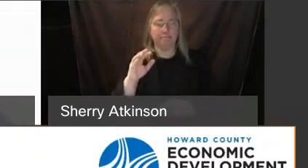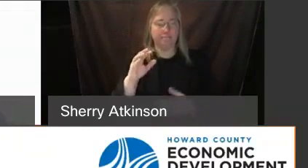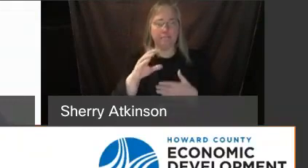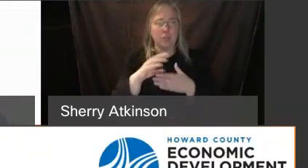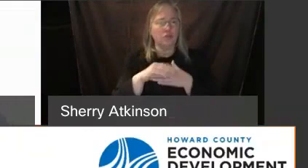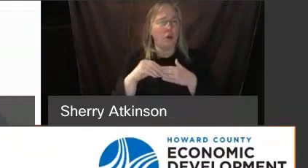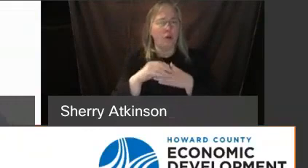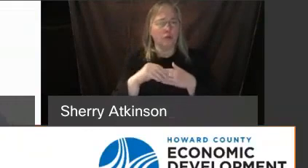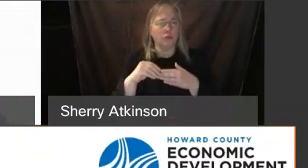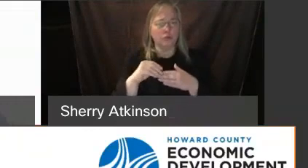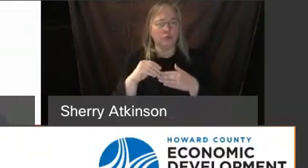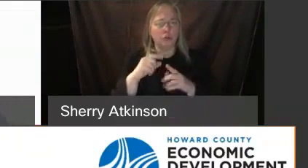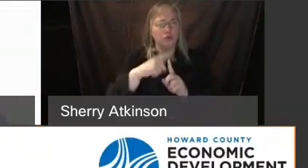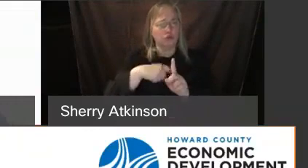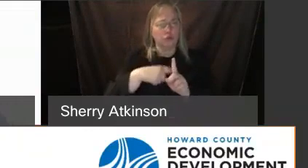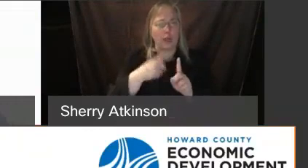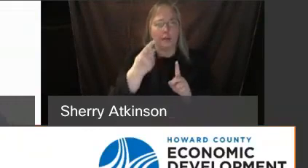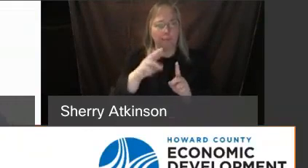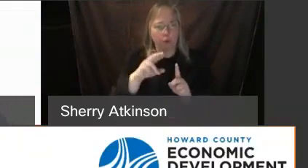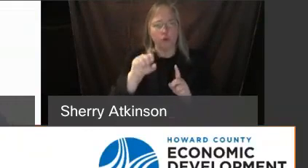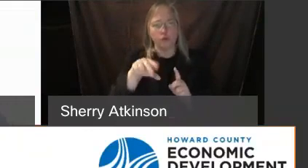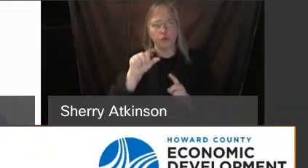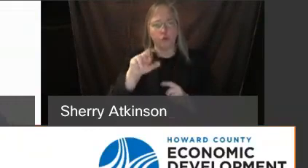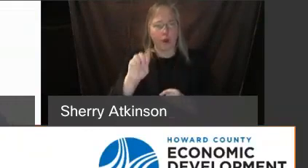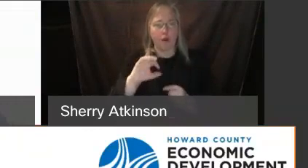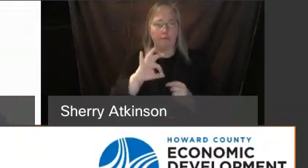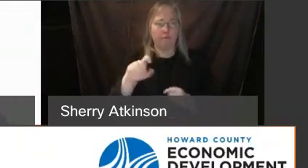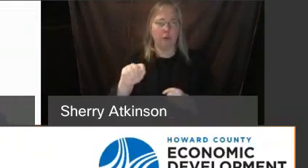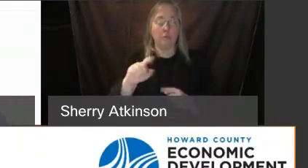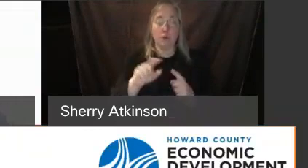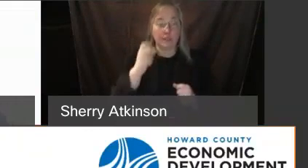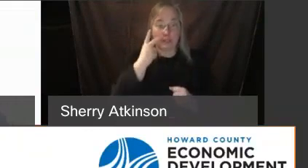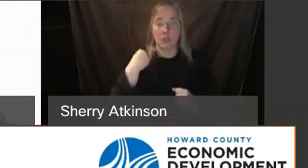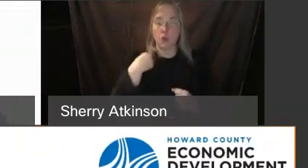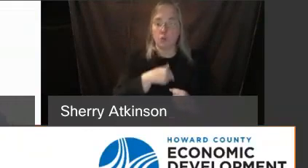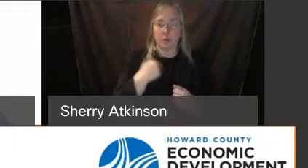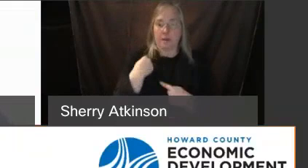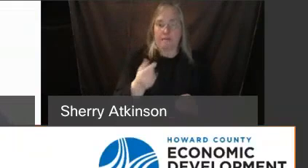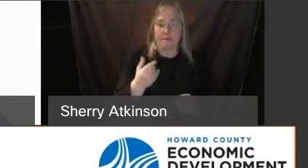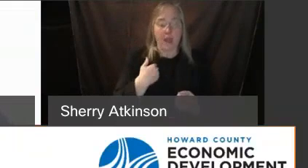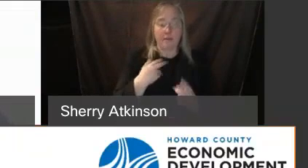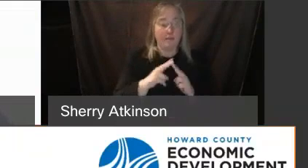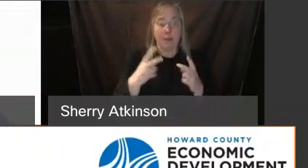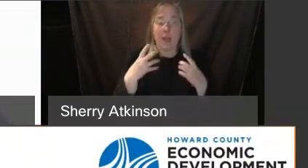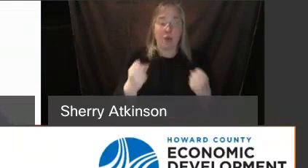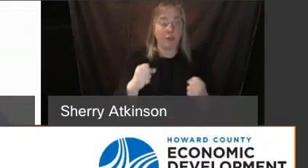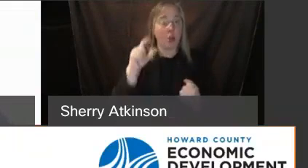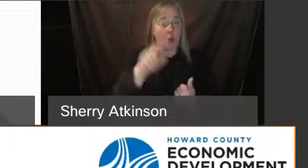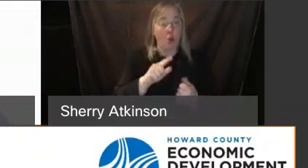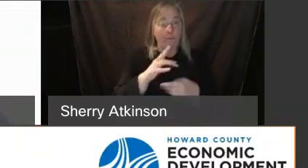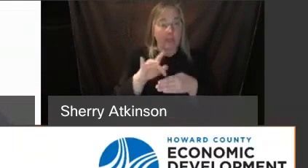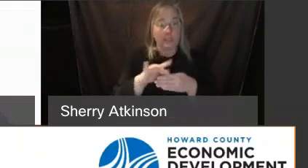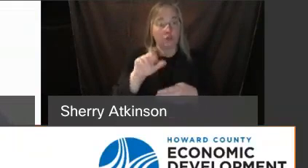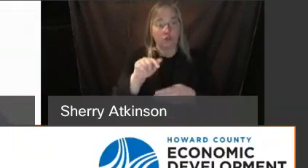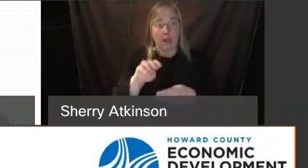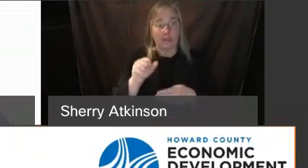dollars, the rent per square foot. We can see it. We've had very healthy low vacancy rates over the past several